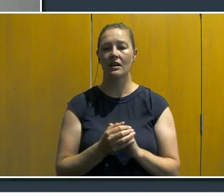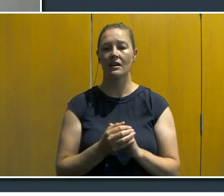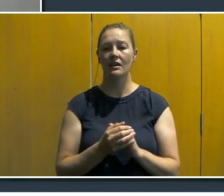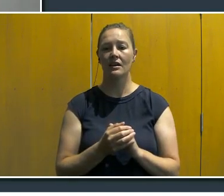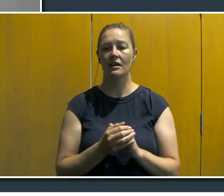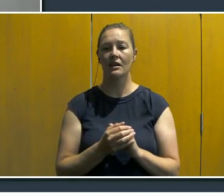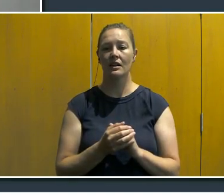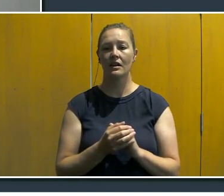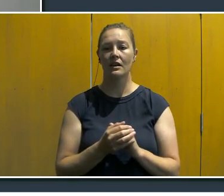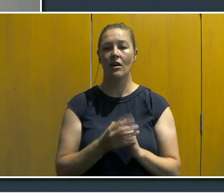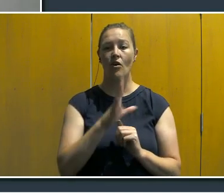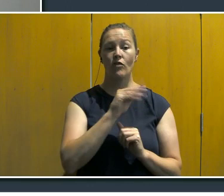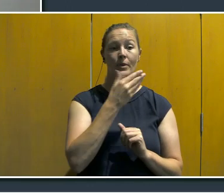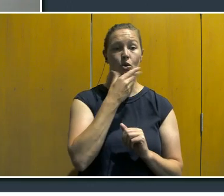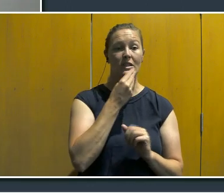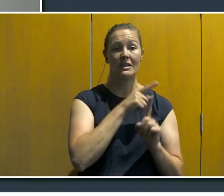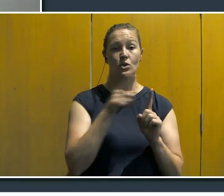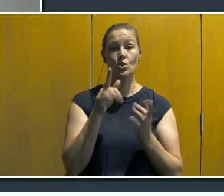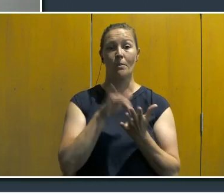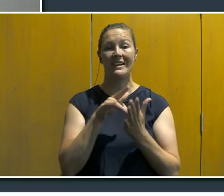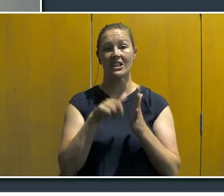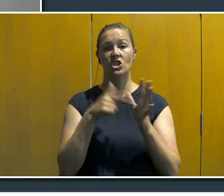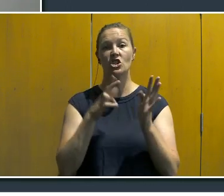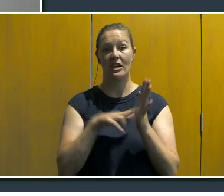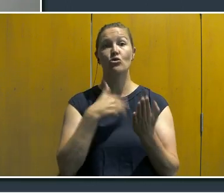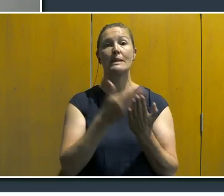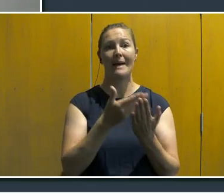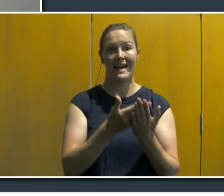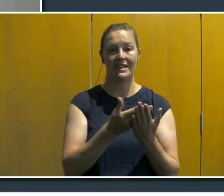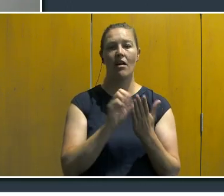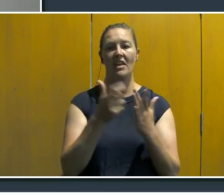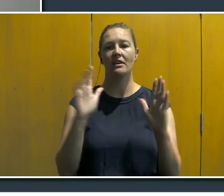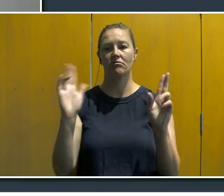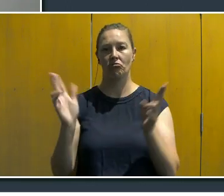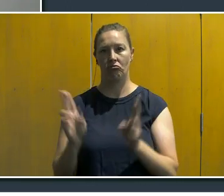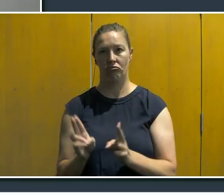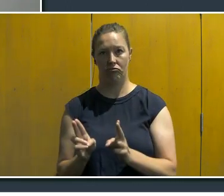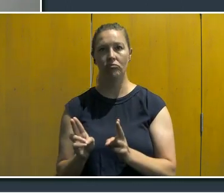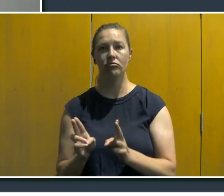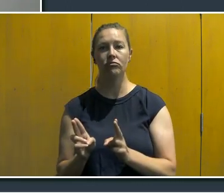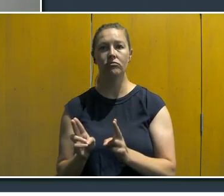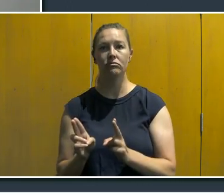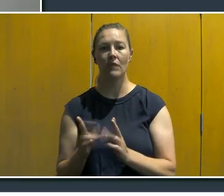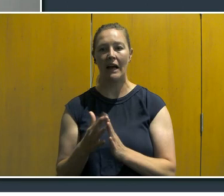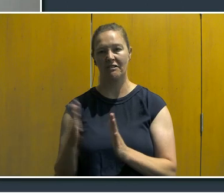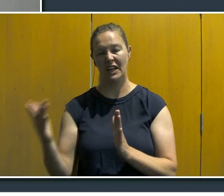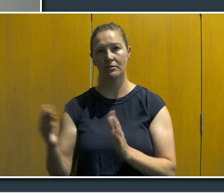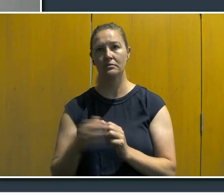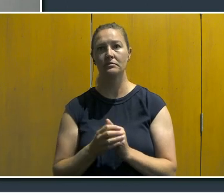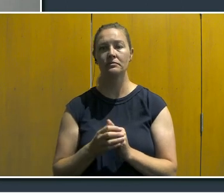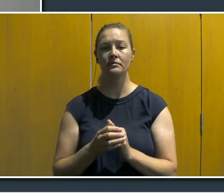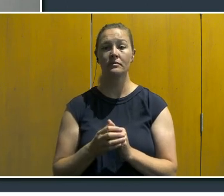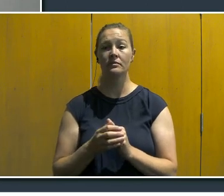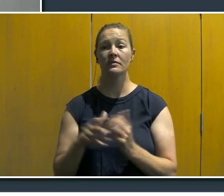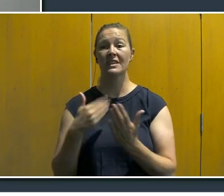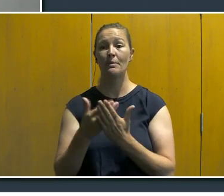Napier between Christmas and the middle of January. It dropped off. The demand in Airbnb